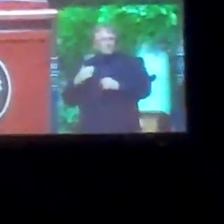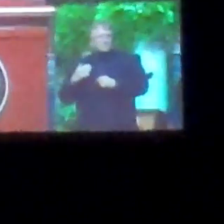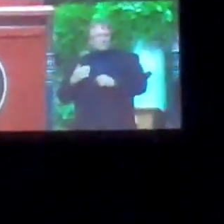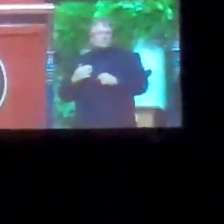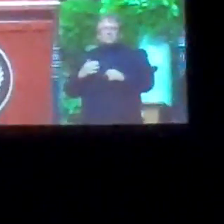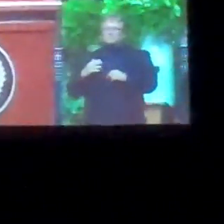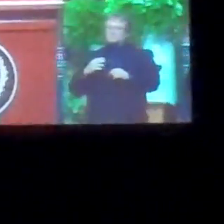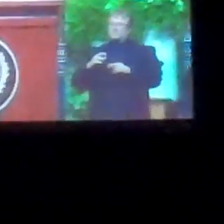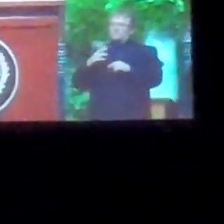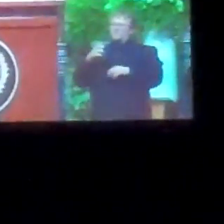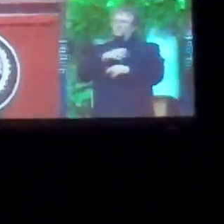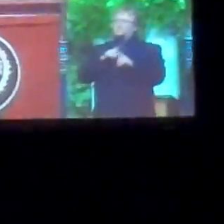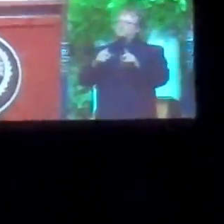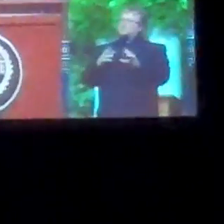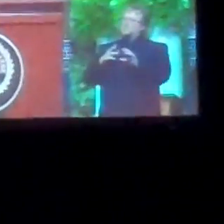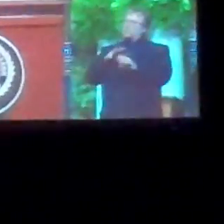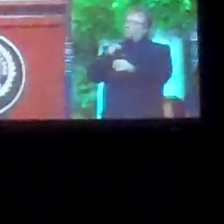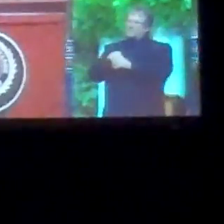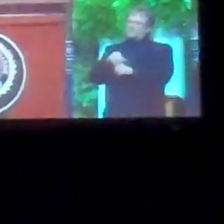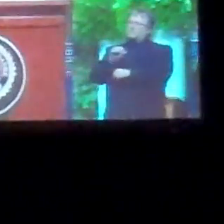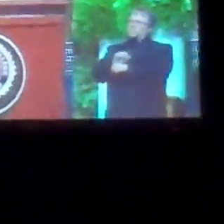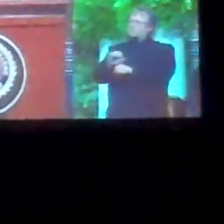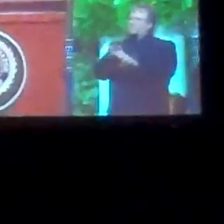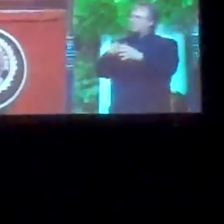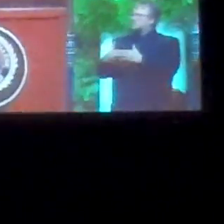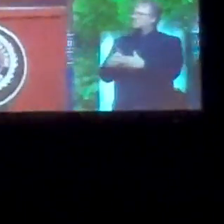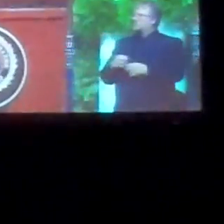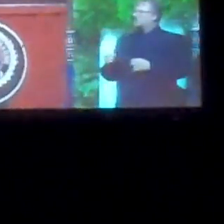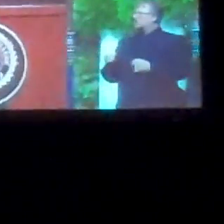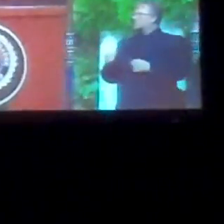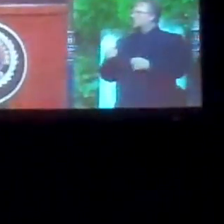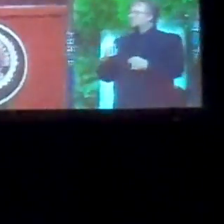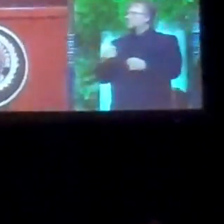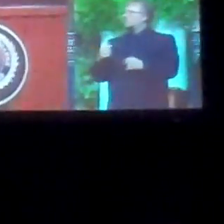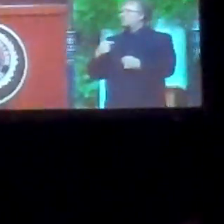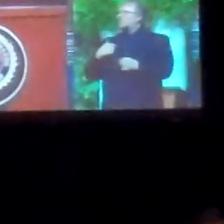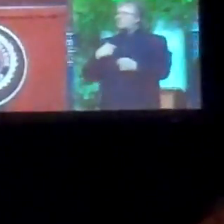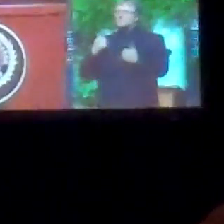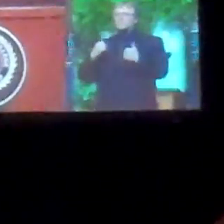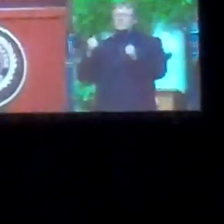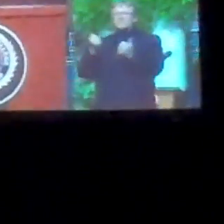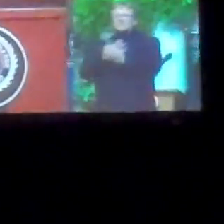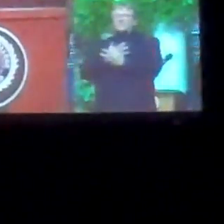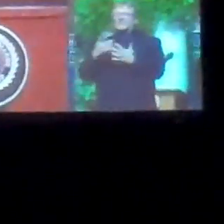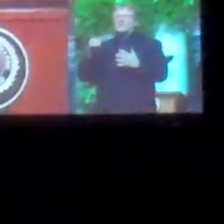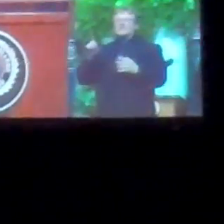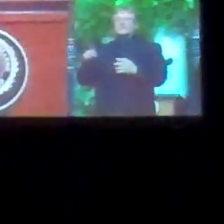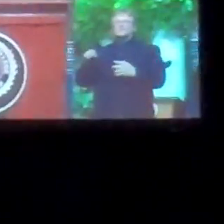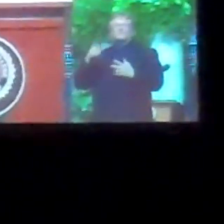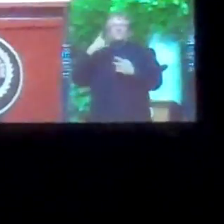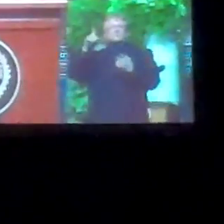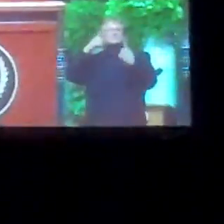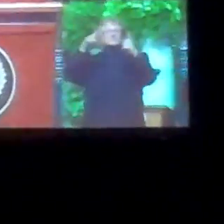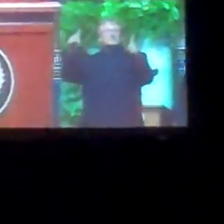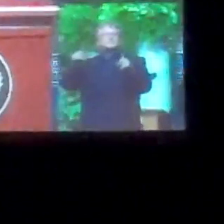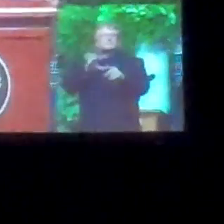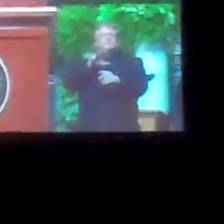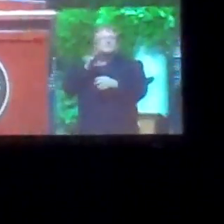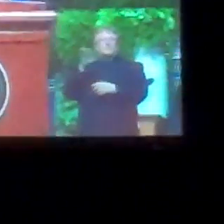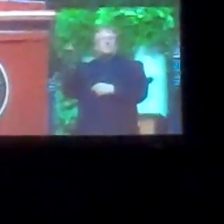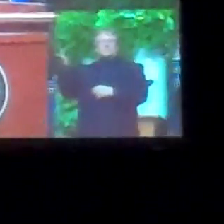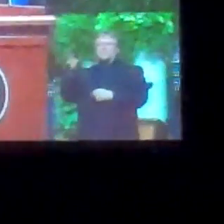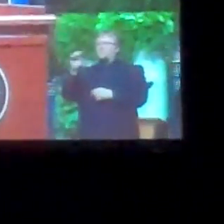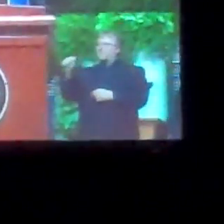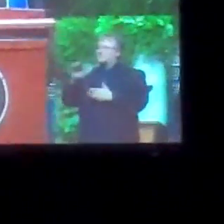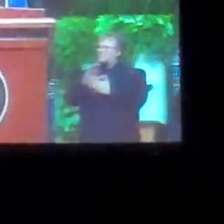greater force, and entering into the scholarly dialogue. I found everything I needed to succeed at Mesa College. Because the